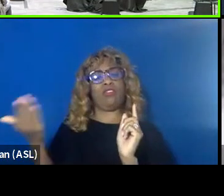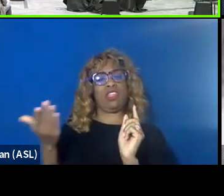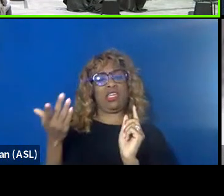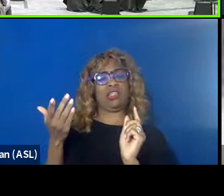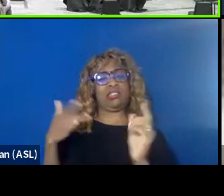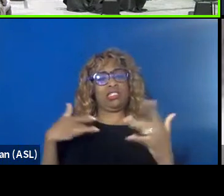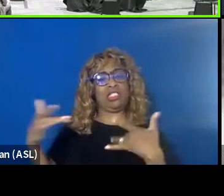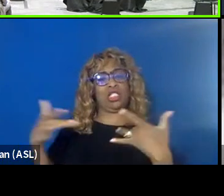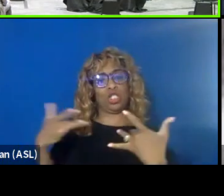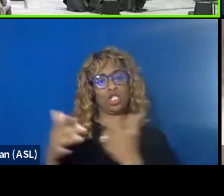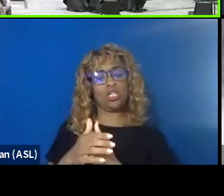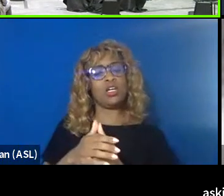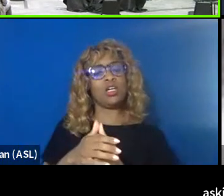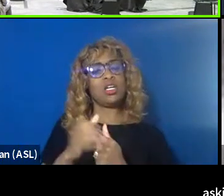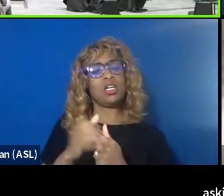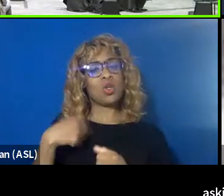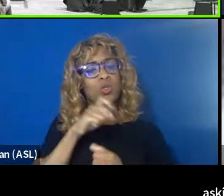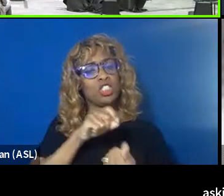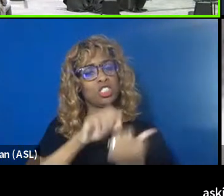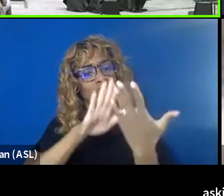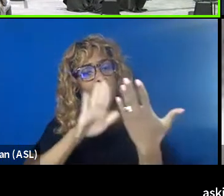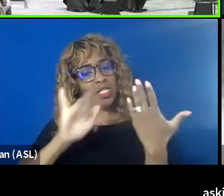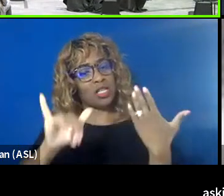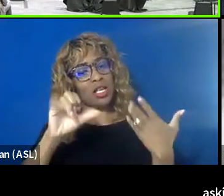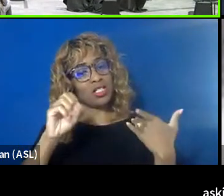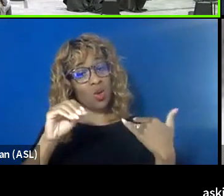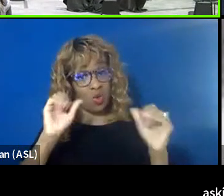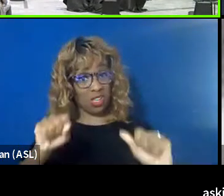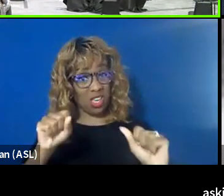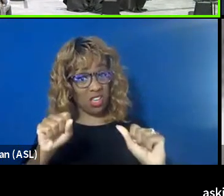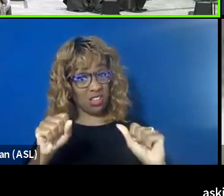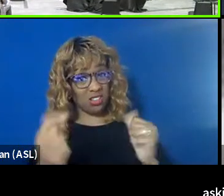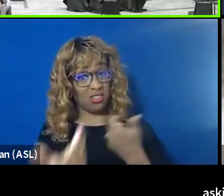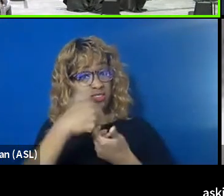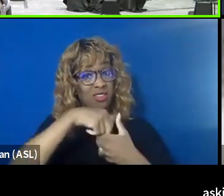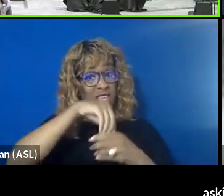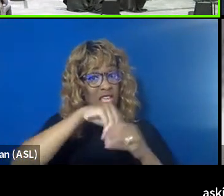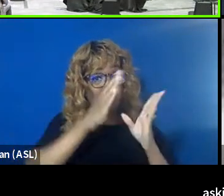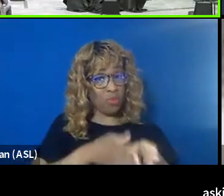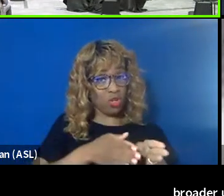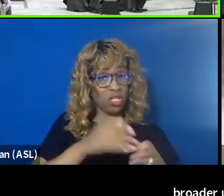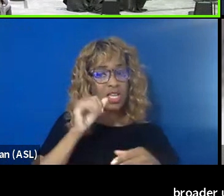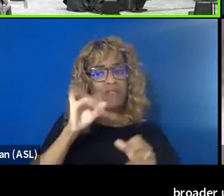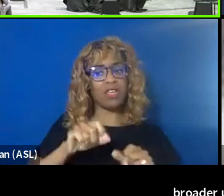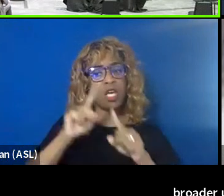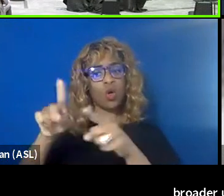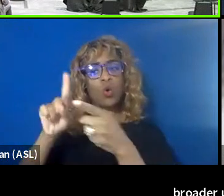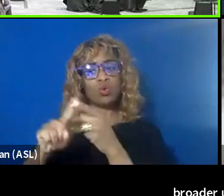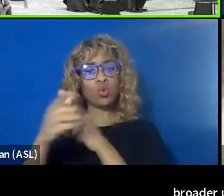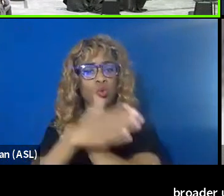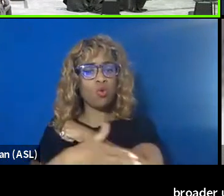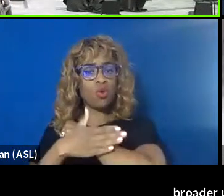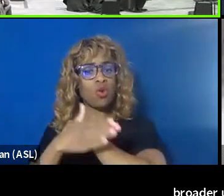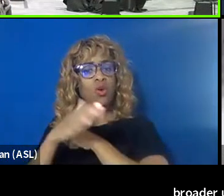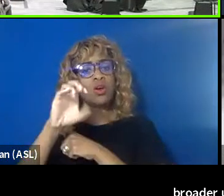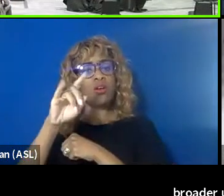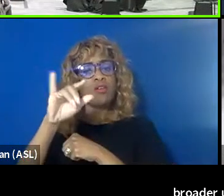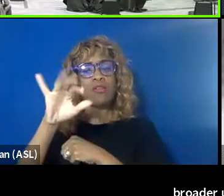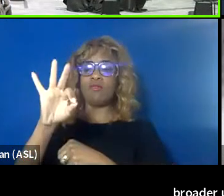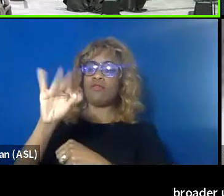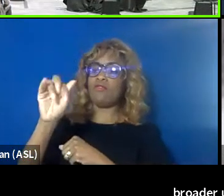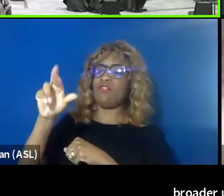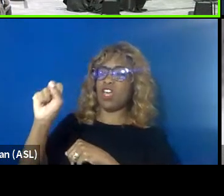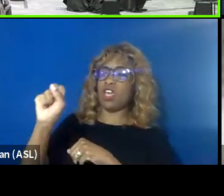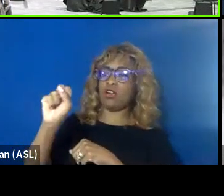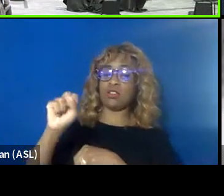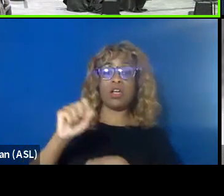to the commission that need to be addressed. And that is, can you attend in person if you can attend fairs in person? And are you committed to this commission